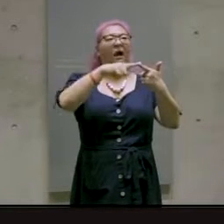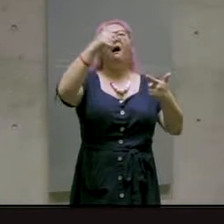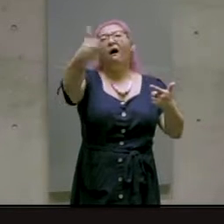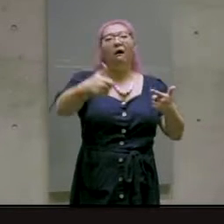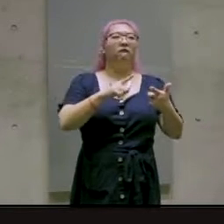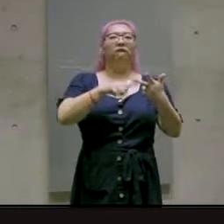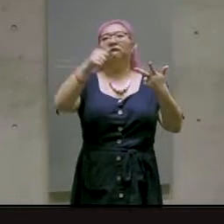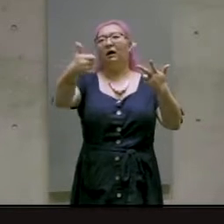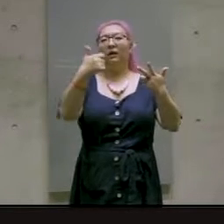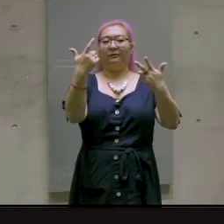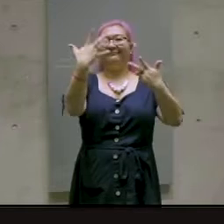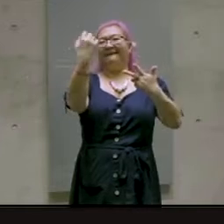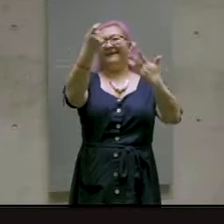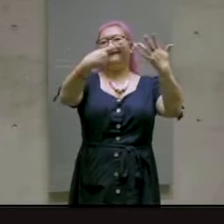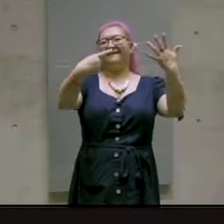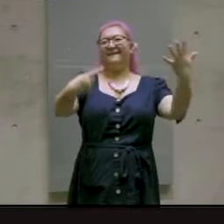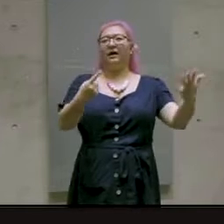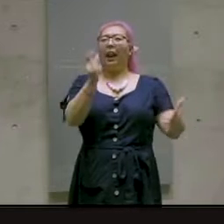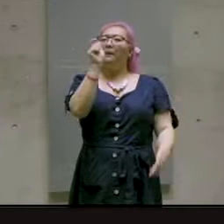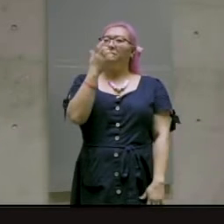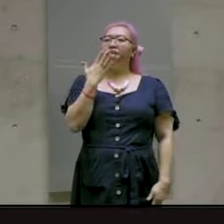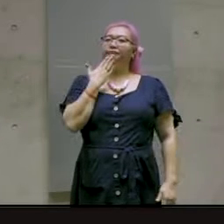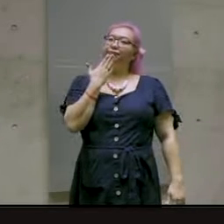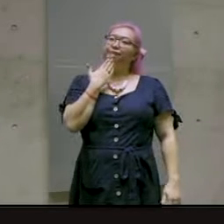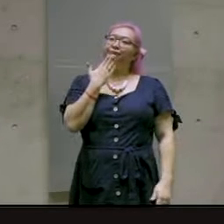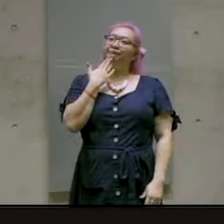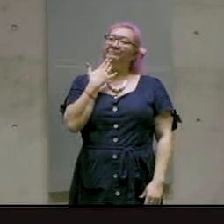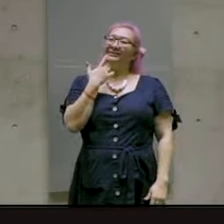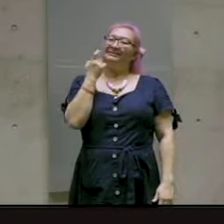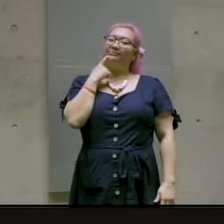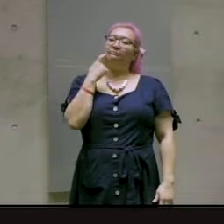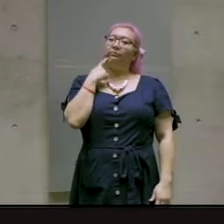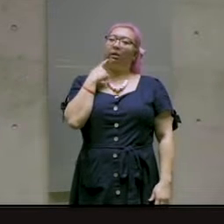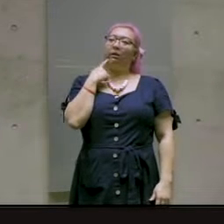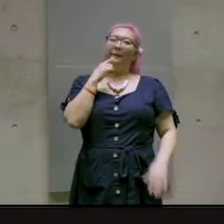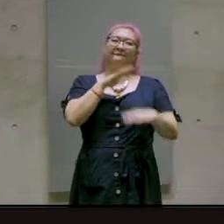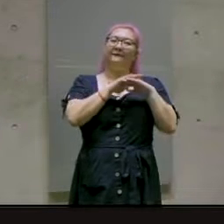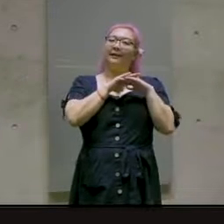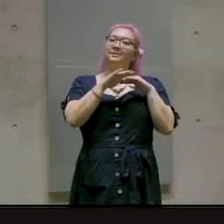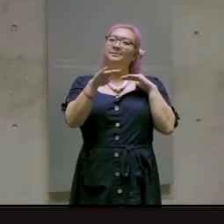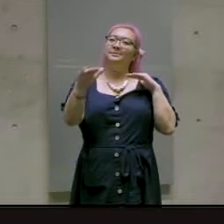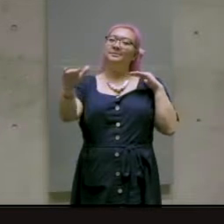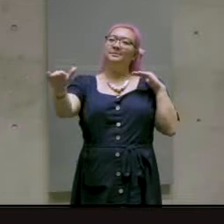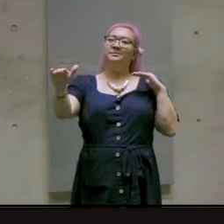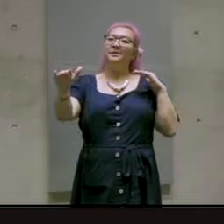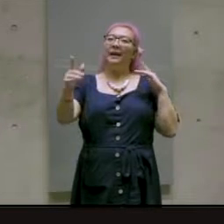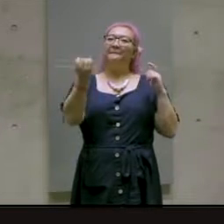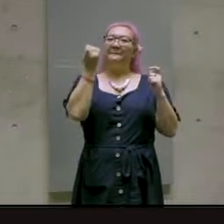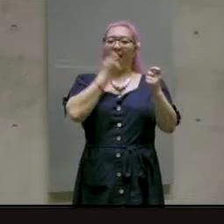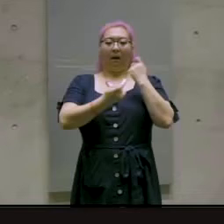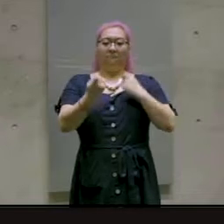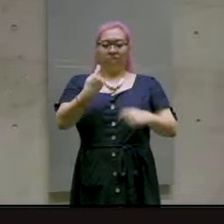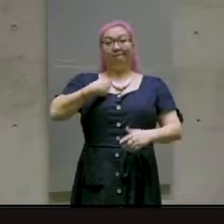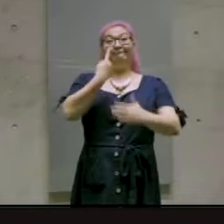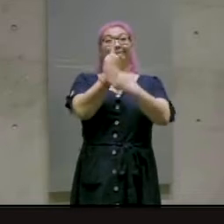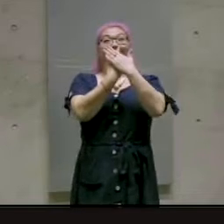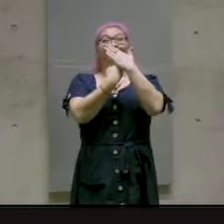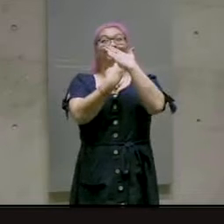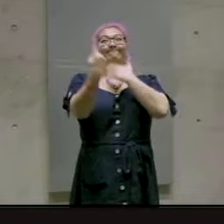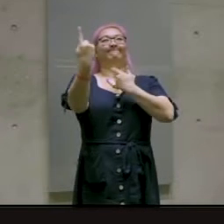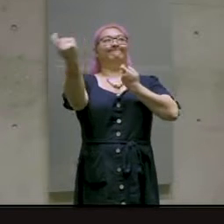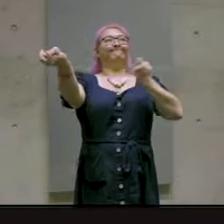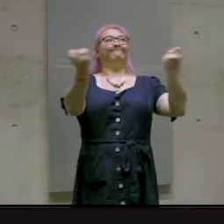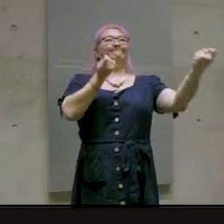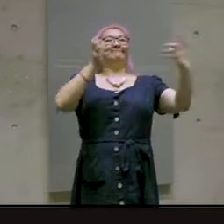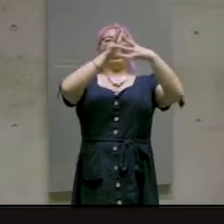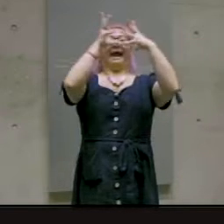it feels solipsistic as an approach to designing desire particularly. And this is also kind of true of how we design desire.